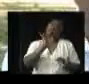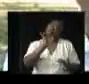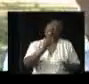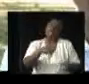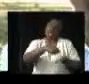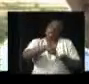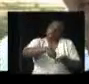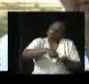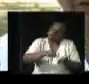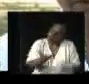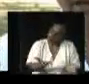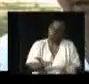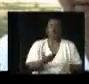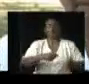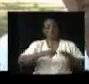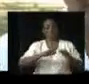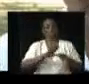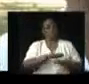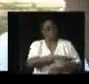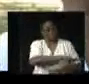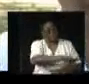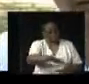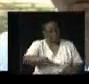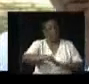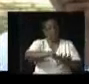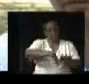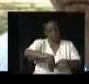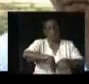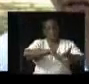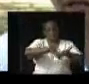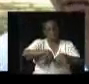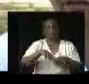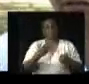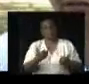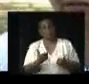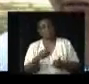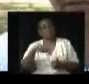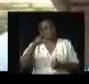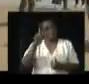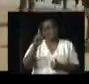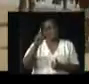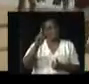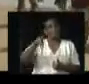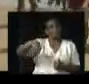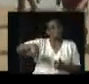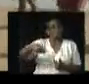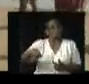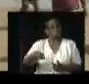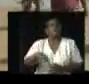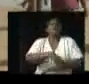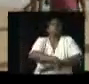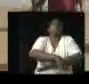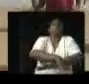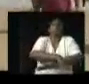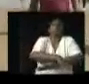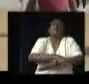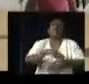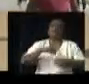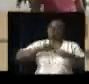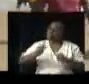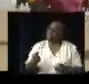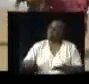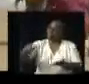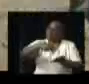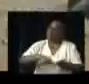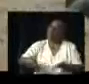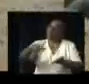be used to protect the sea turtles in Suriname. Mr. Plouvier says he's happy with the contribution